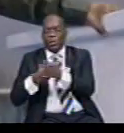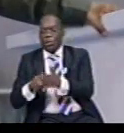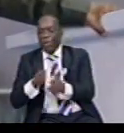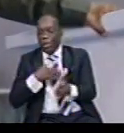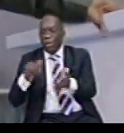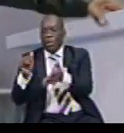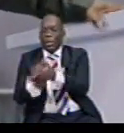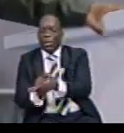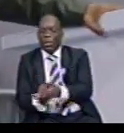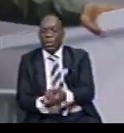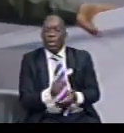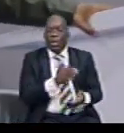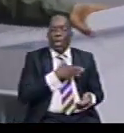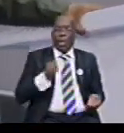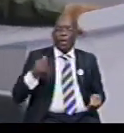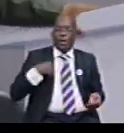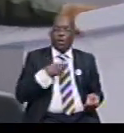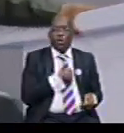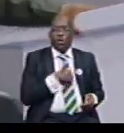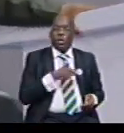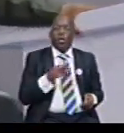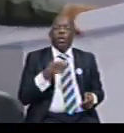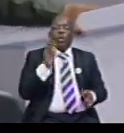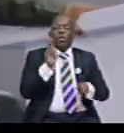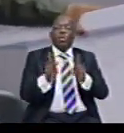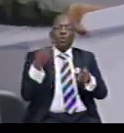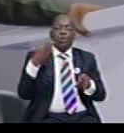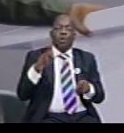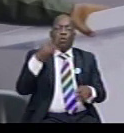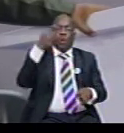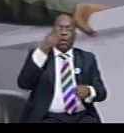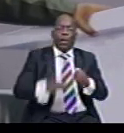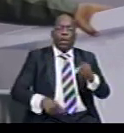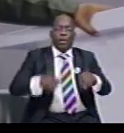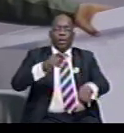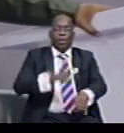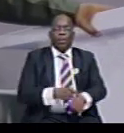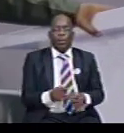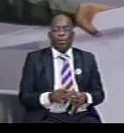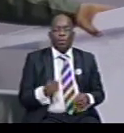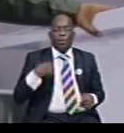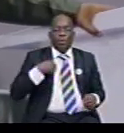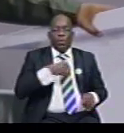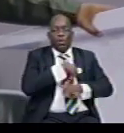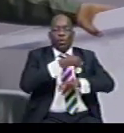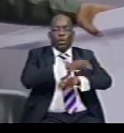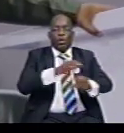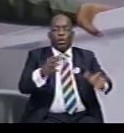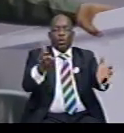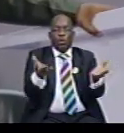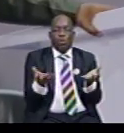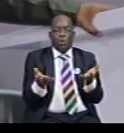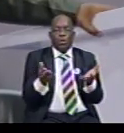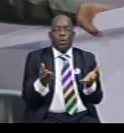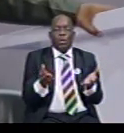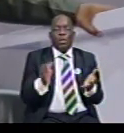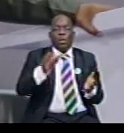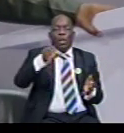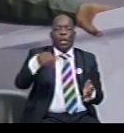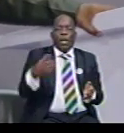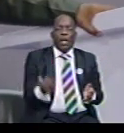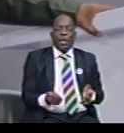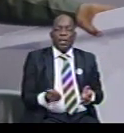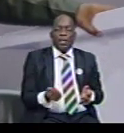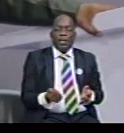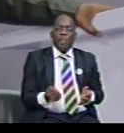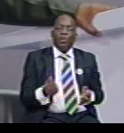we people of any time period, we don't want any policeman of a